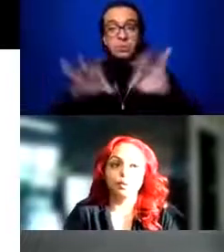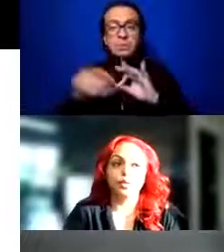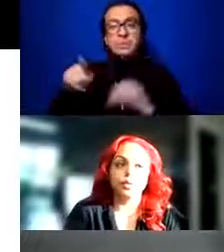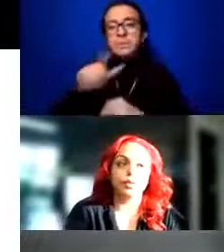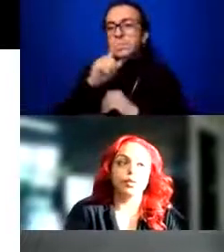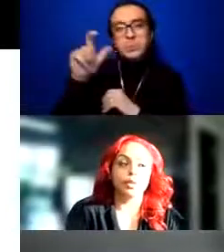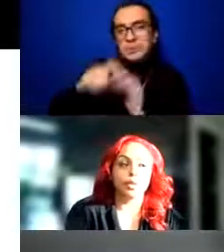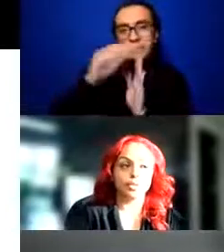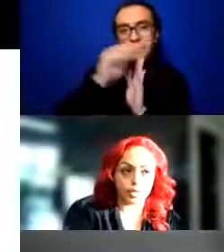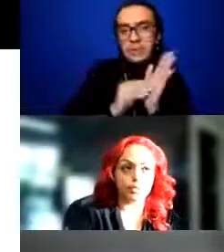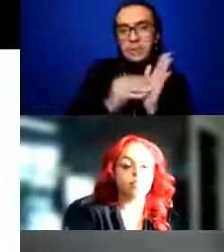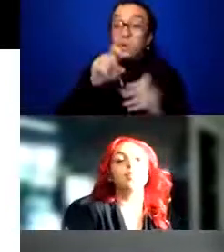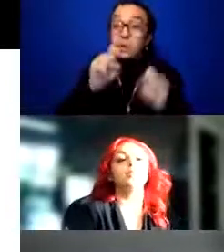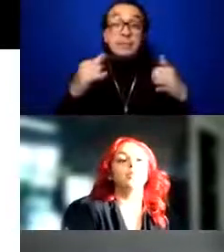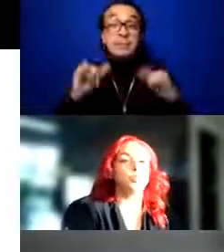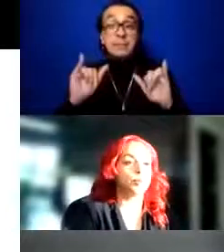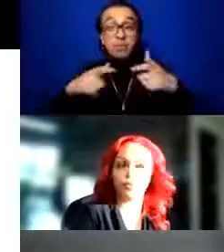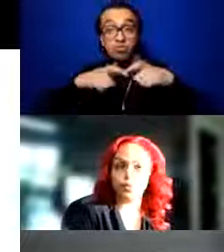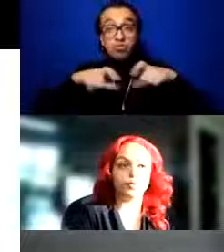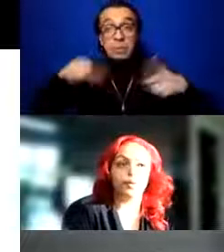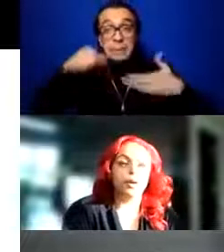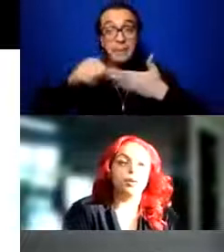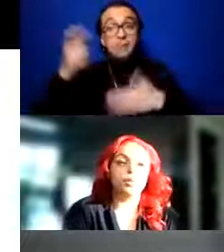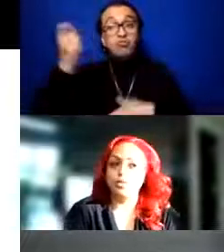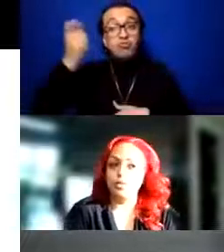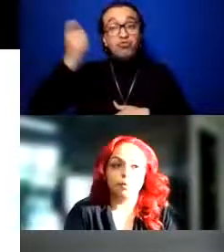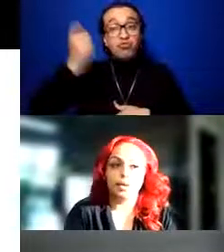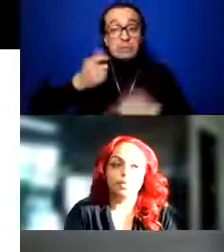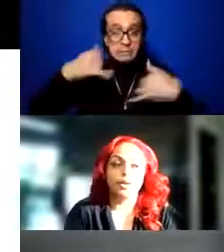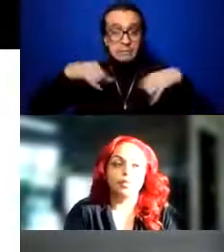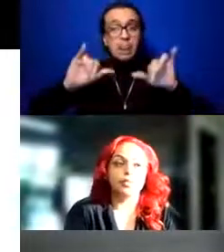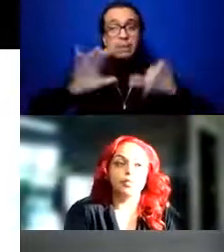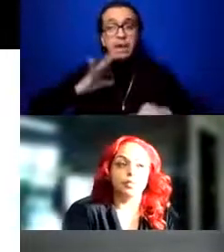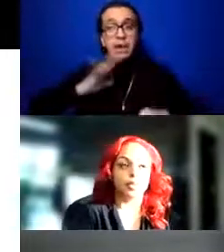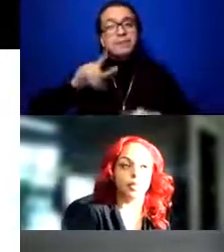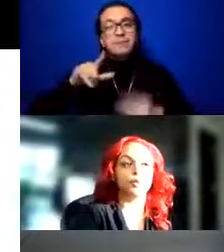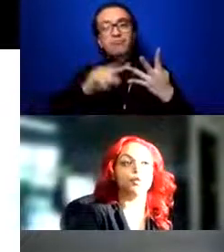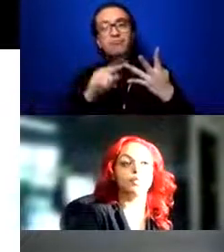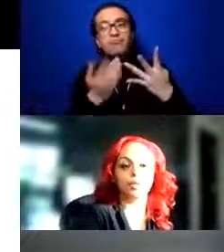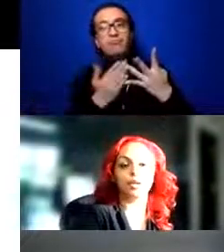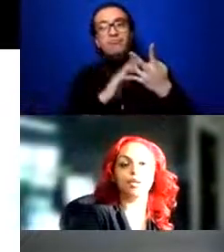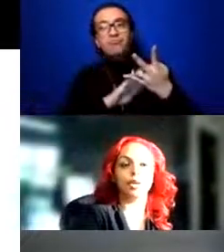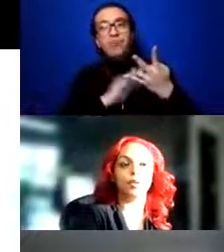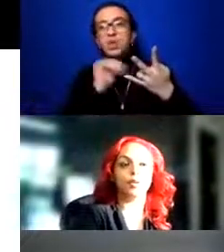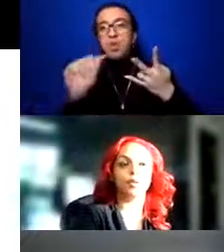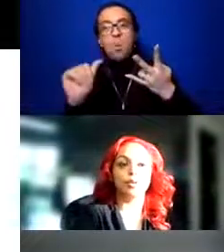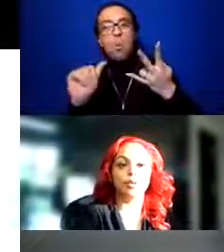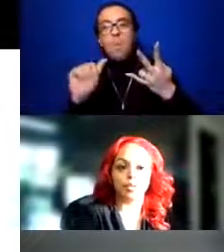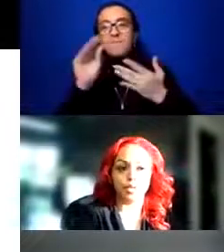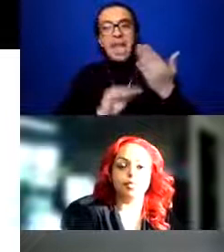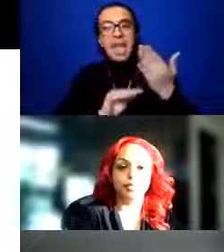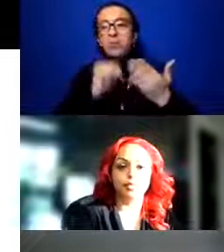you still want to continue to get your checks, you don't fill this form out, don't send it back to us, and you will continue to get